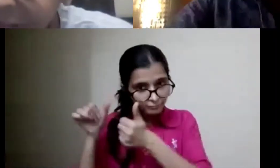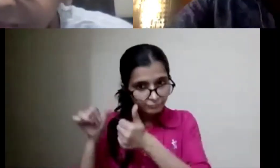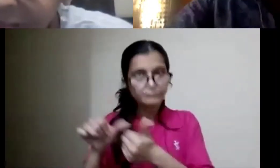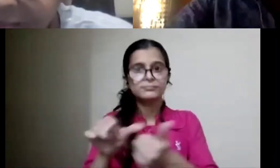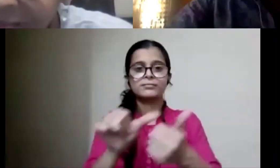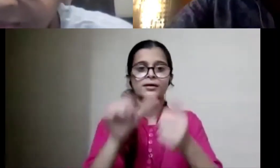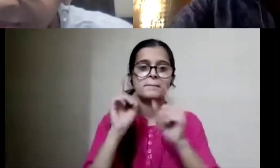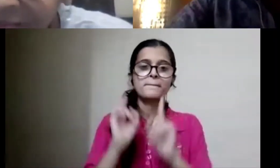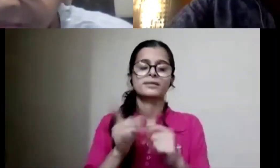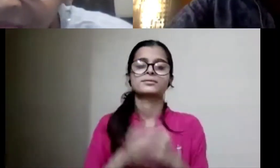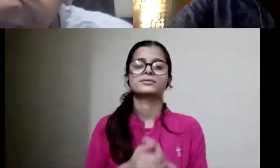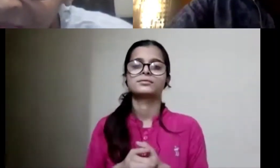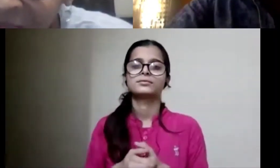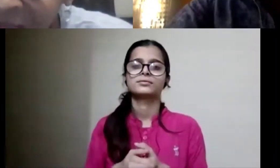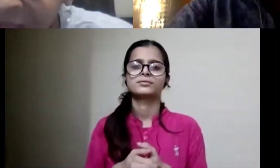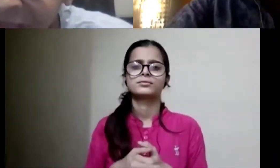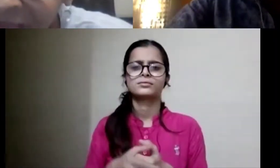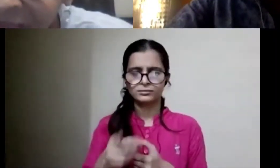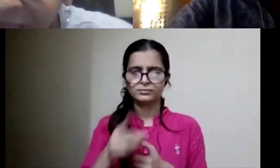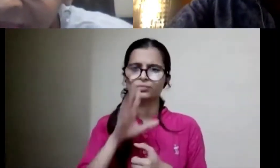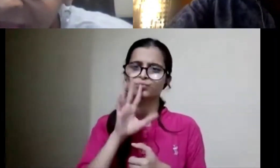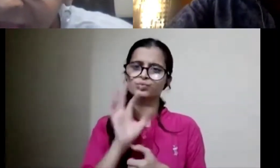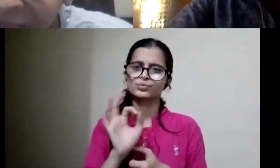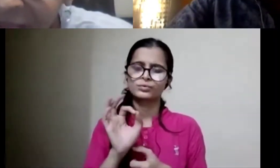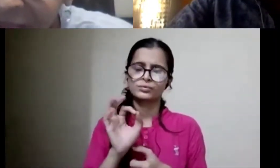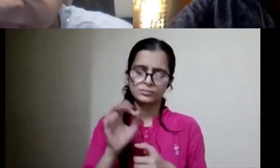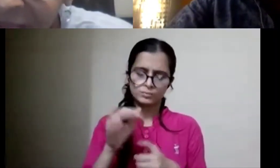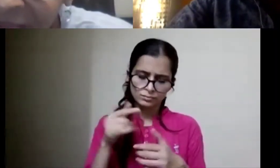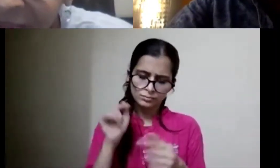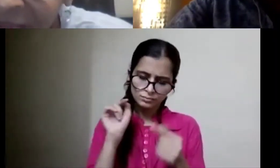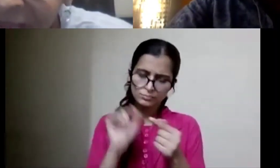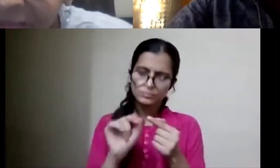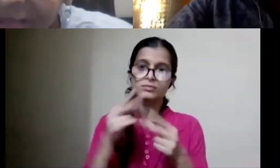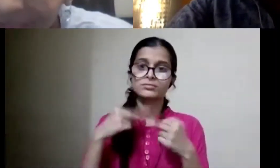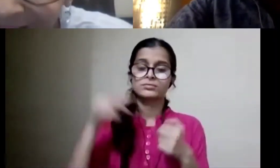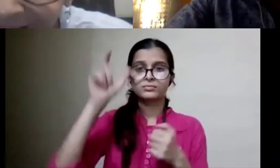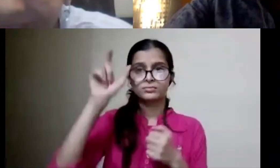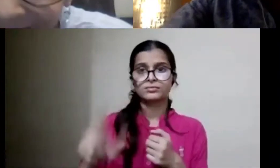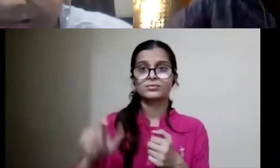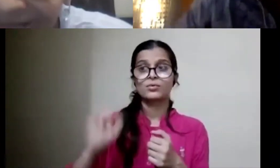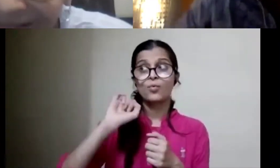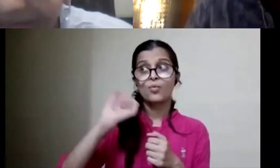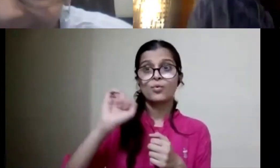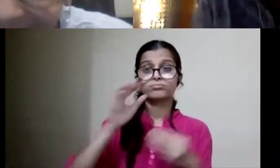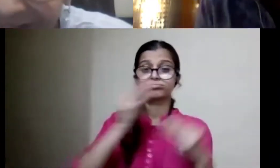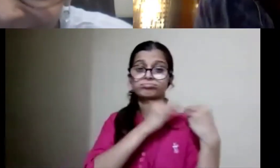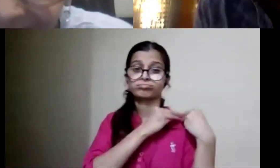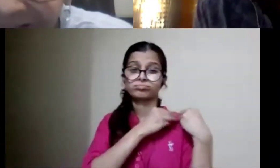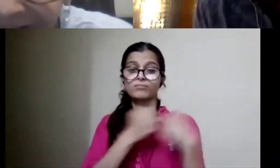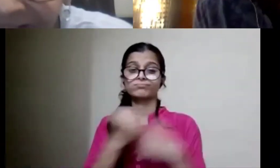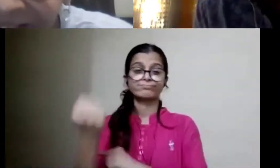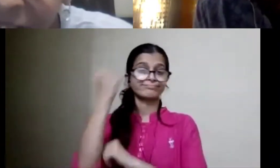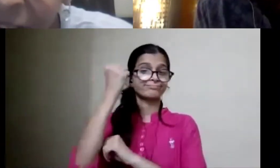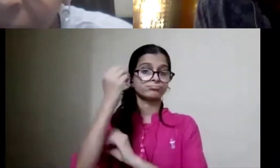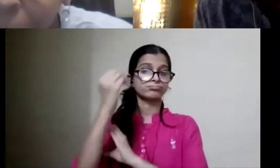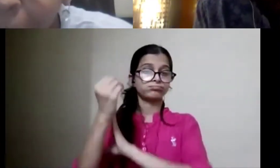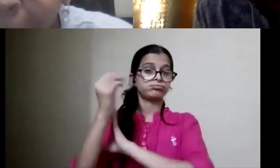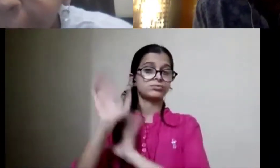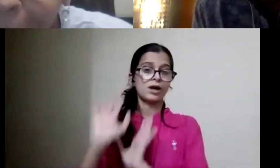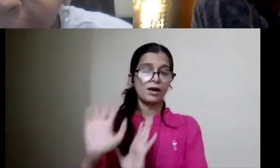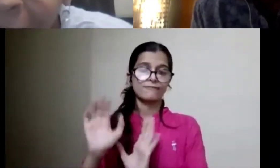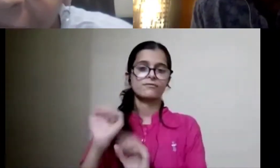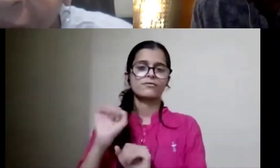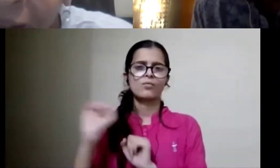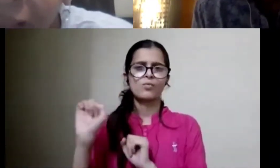And sort of pointing out that judges play a greater role. I mean, they have wider powers than they claim to